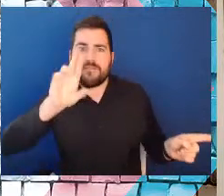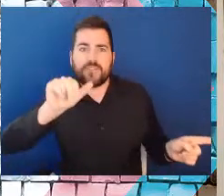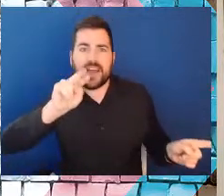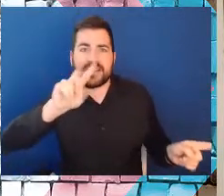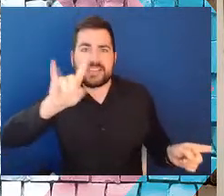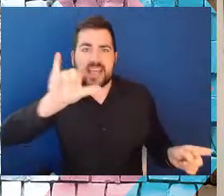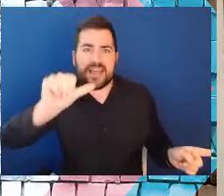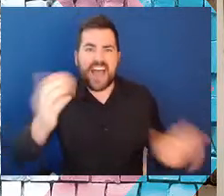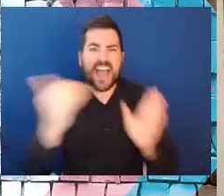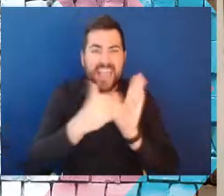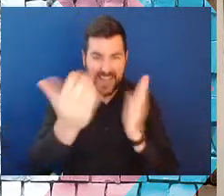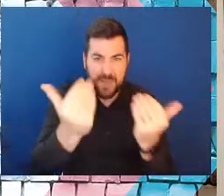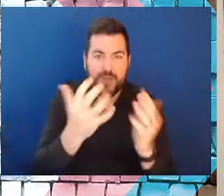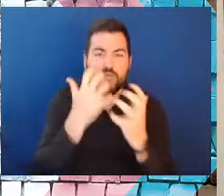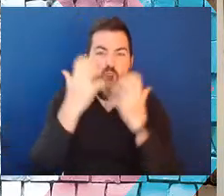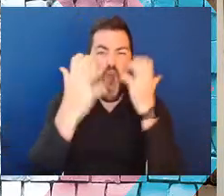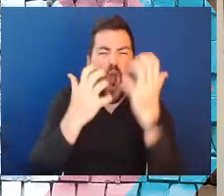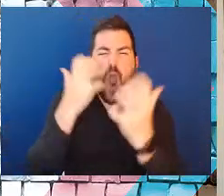Roar.